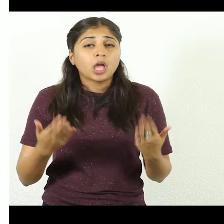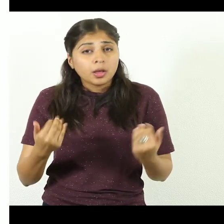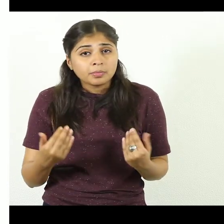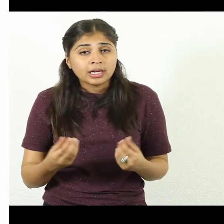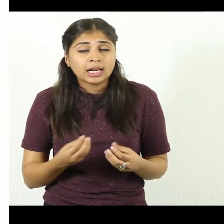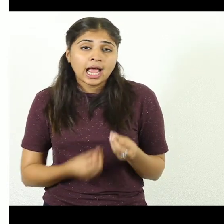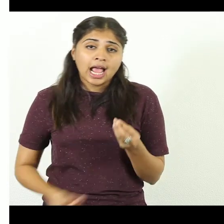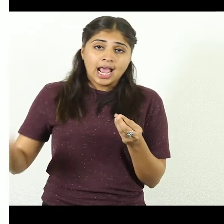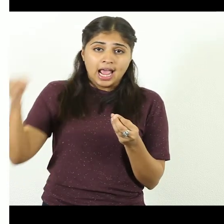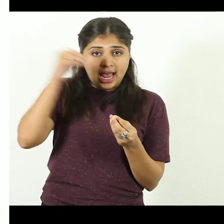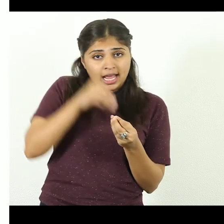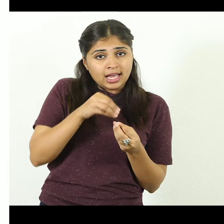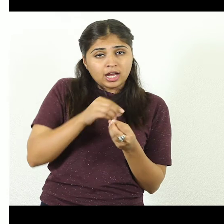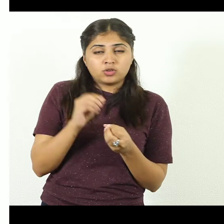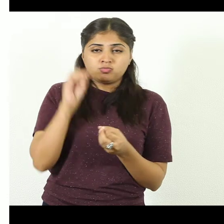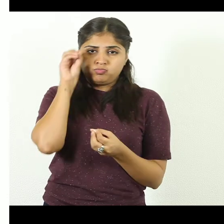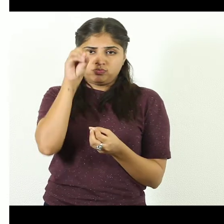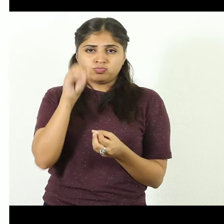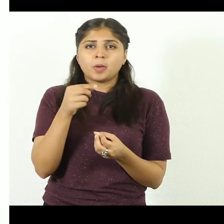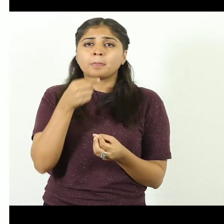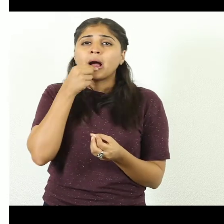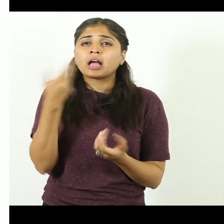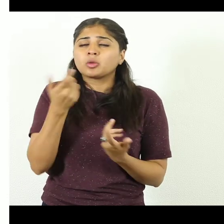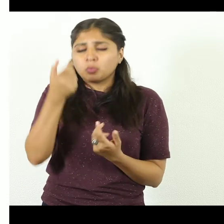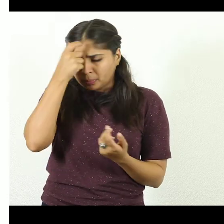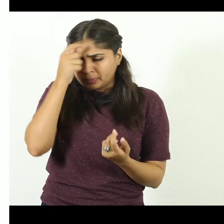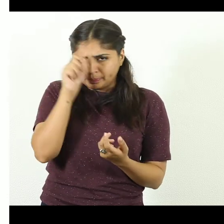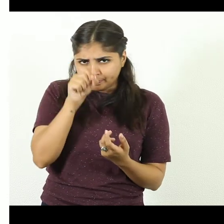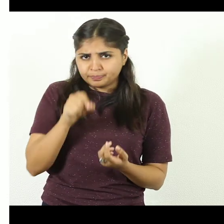ability to add user comments,